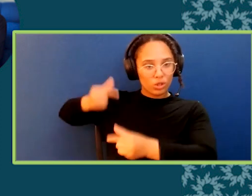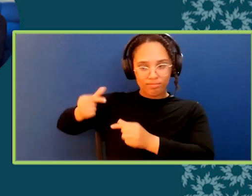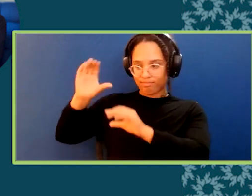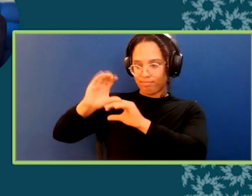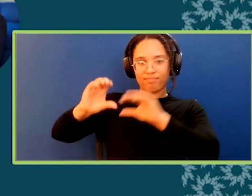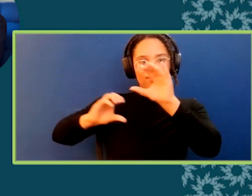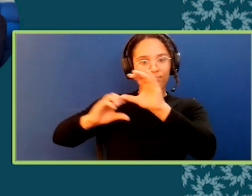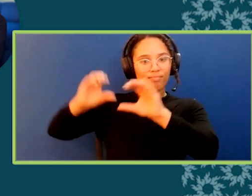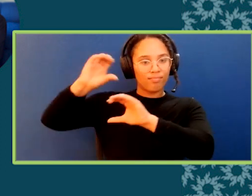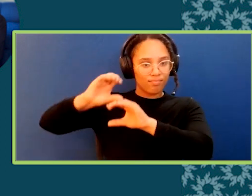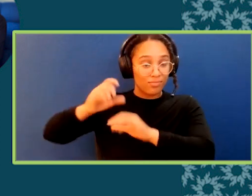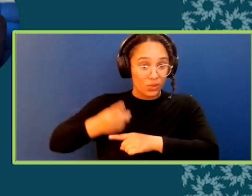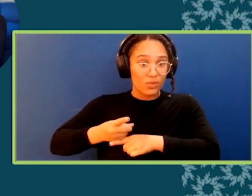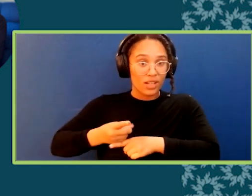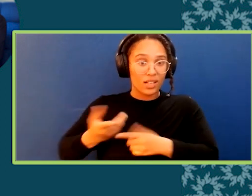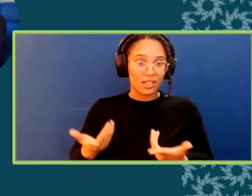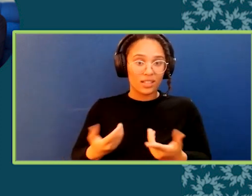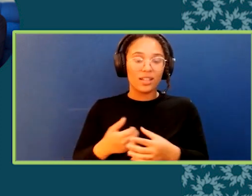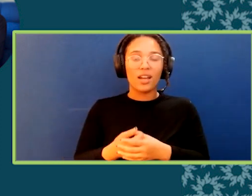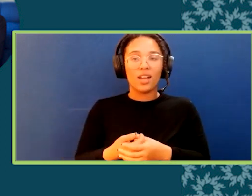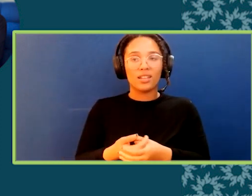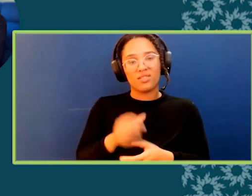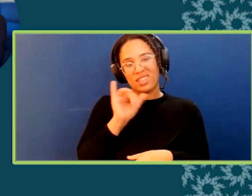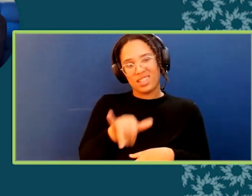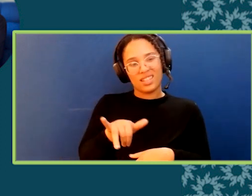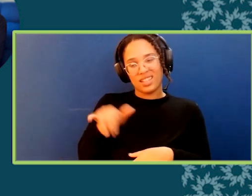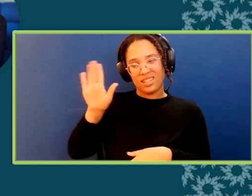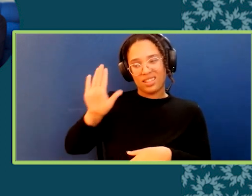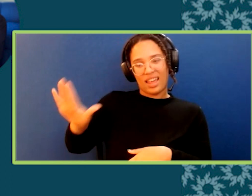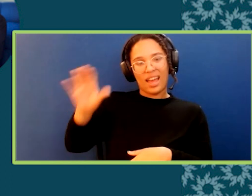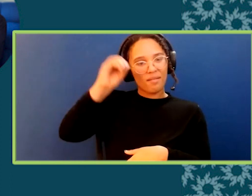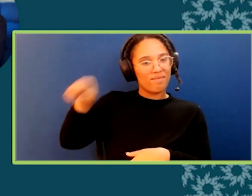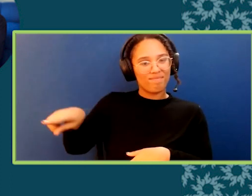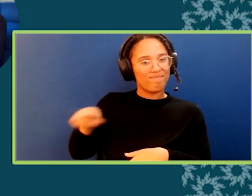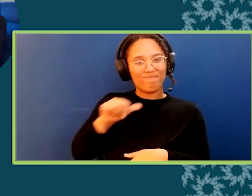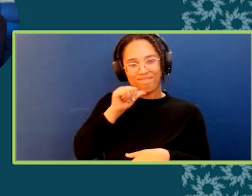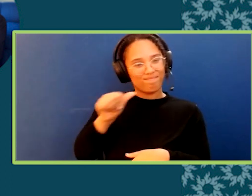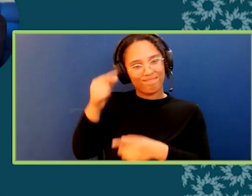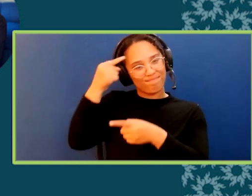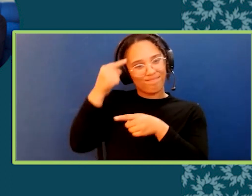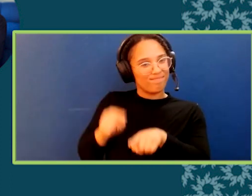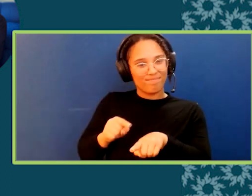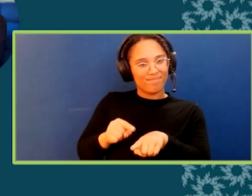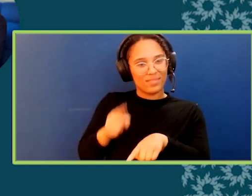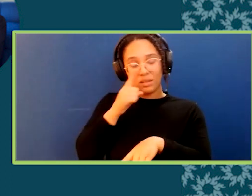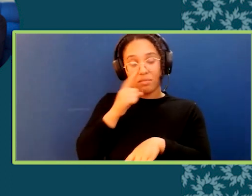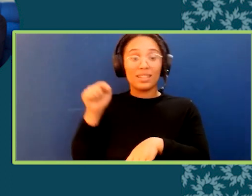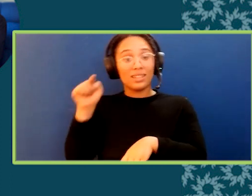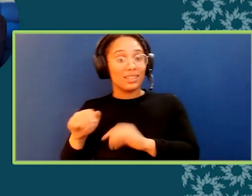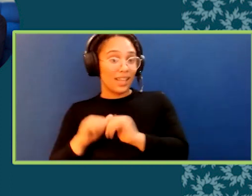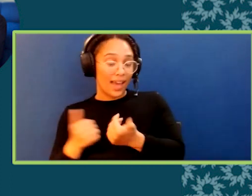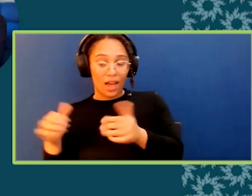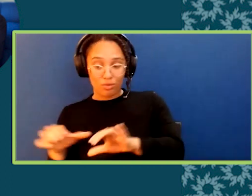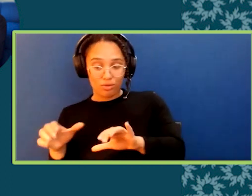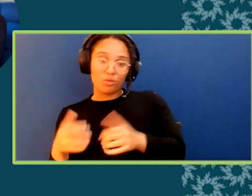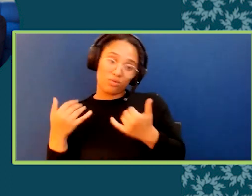And so that argument doesn't hold for me, that this is the way it is, so this is the way that it must be. And